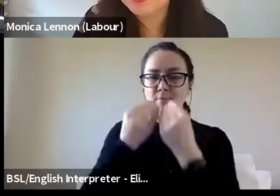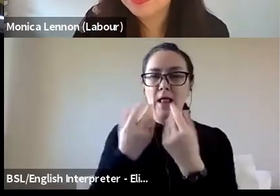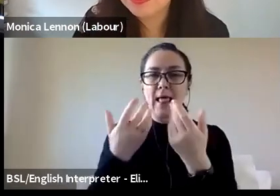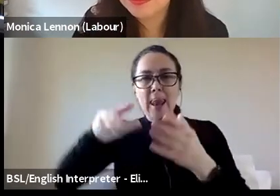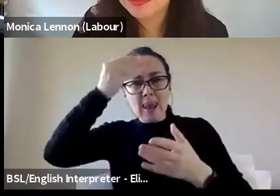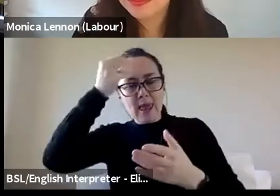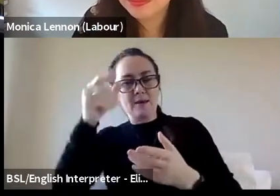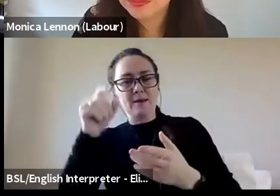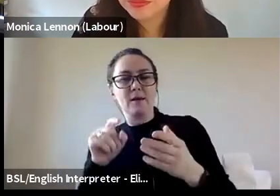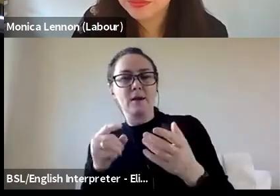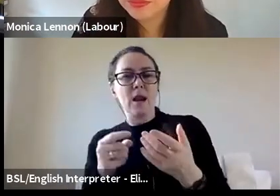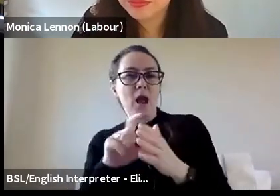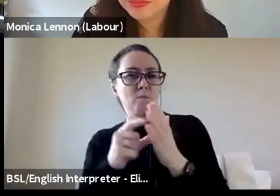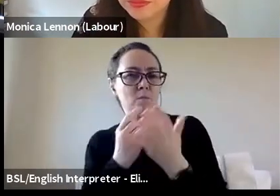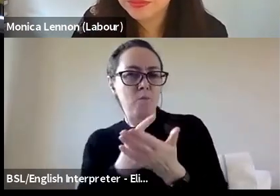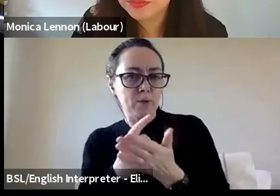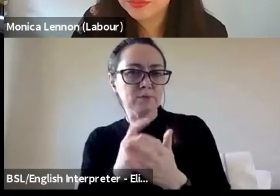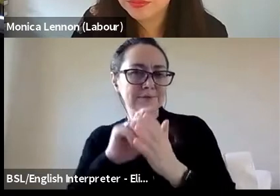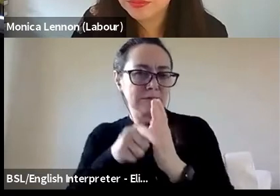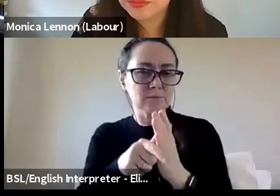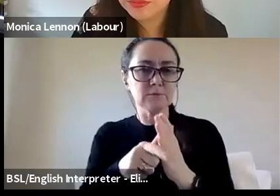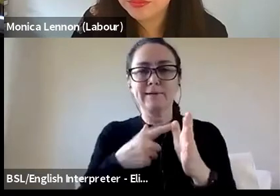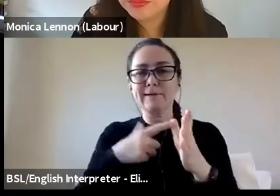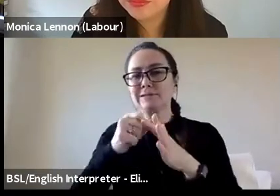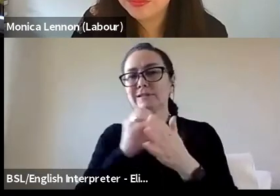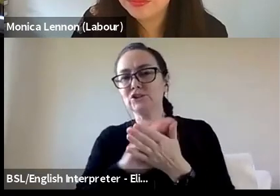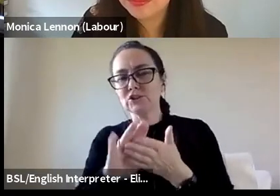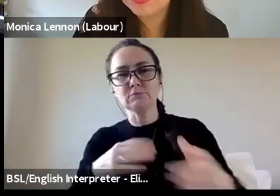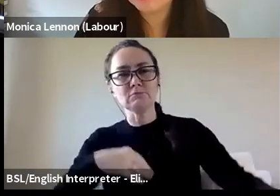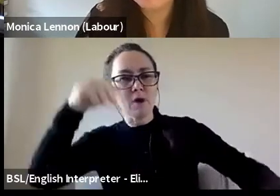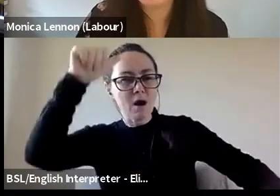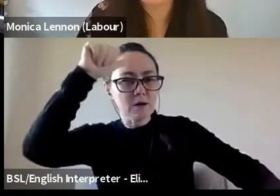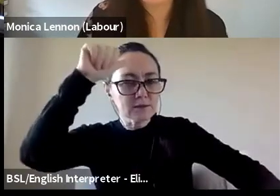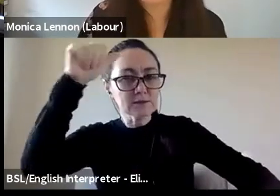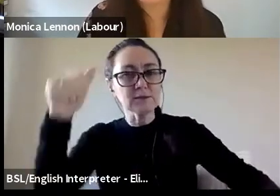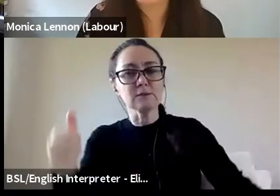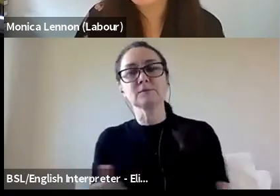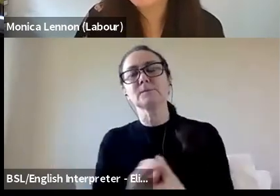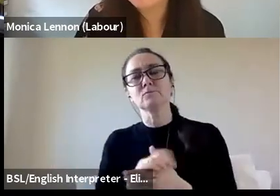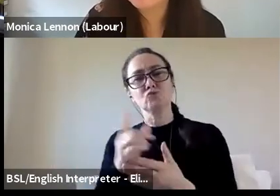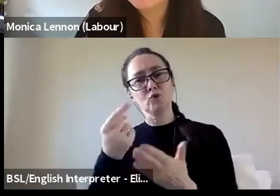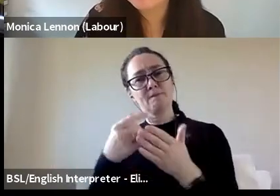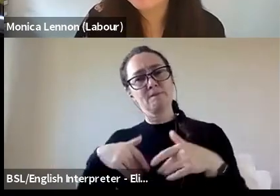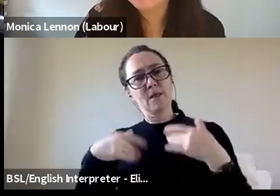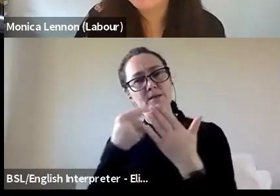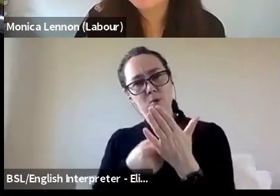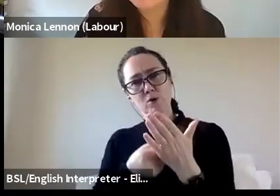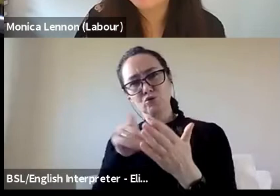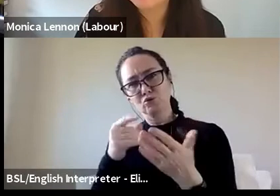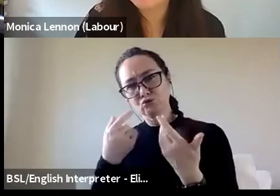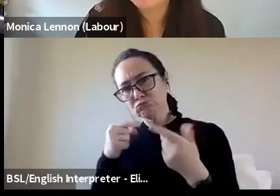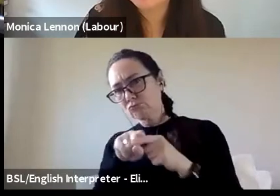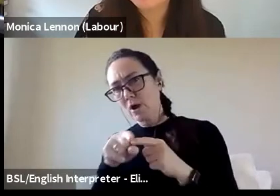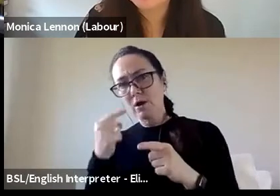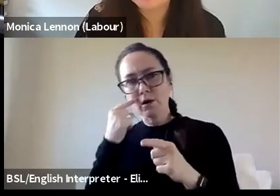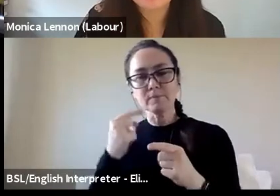Do you think that is a policy that you could pursue? Absolutely. One of